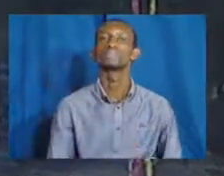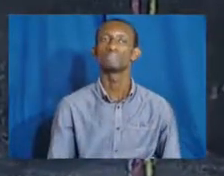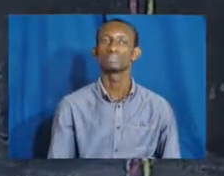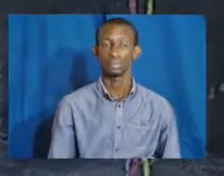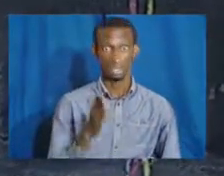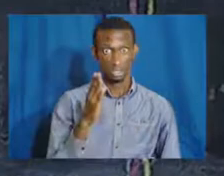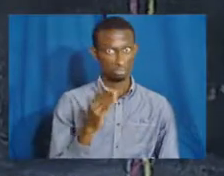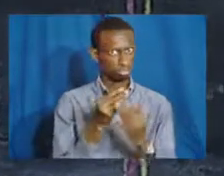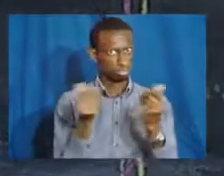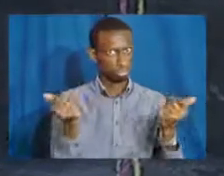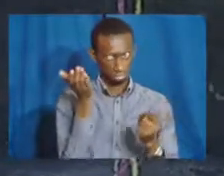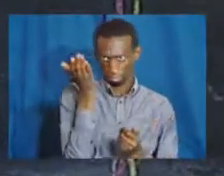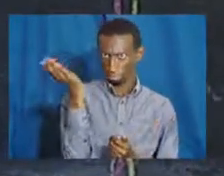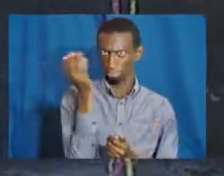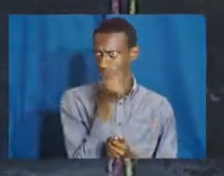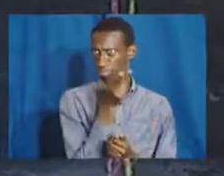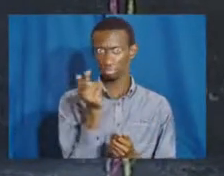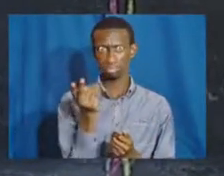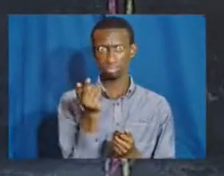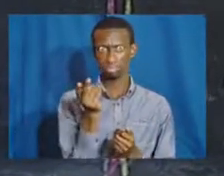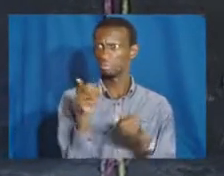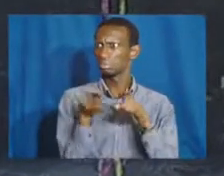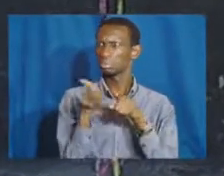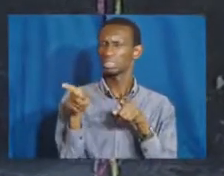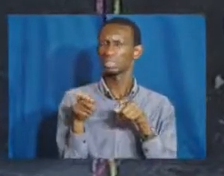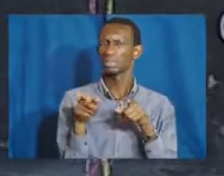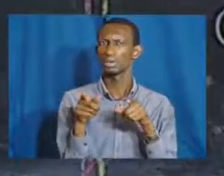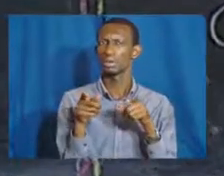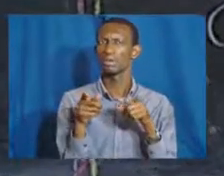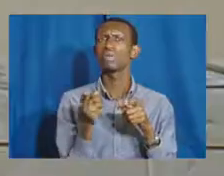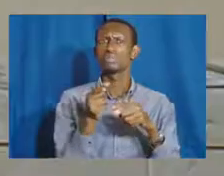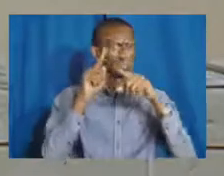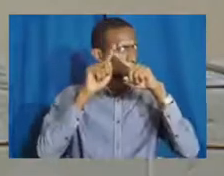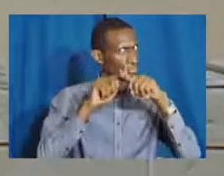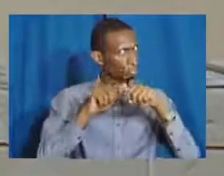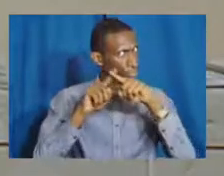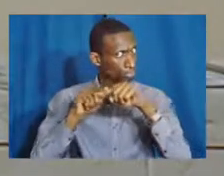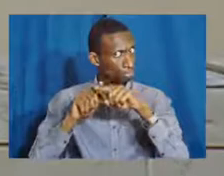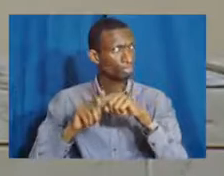To solve this kind of equation,